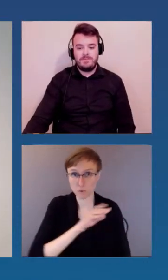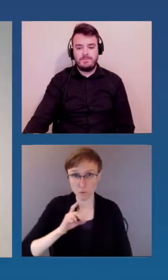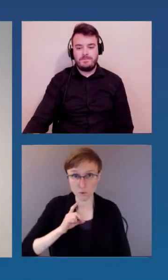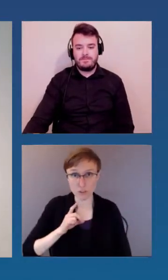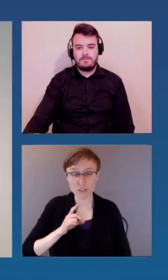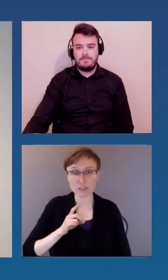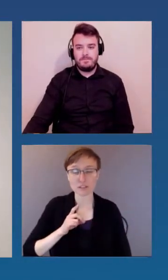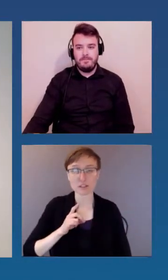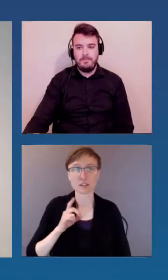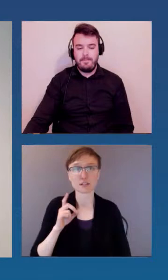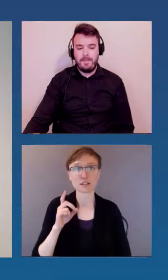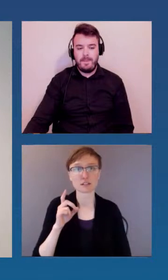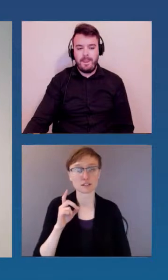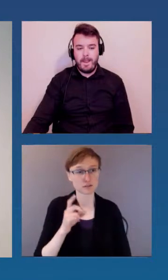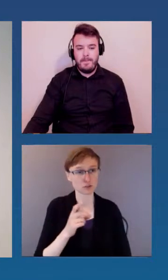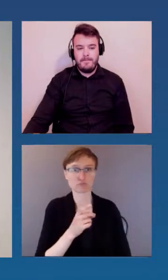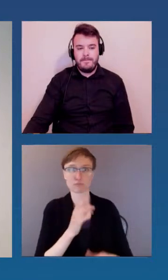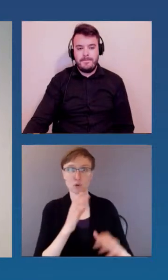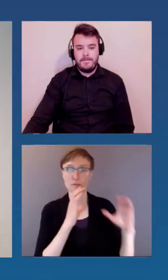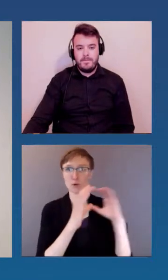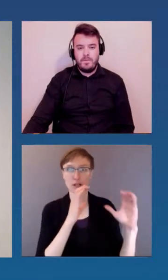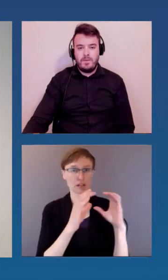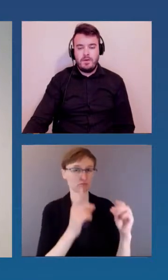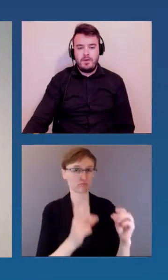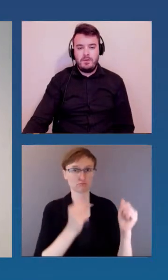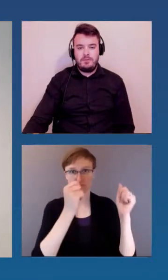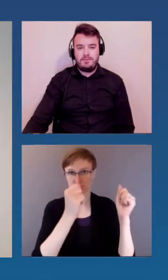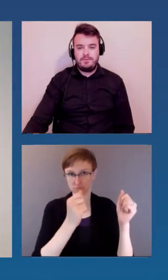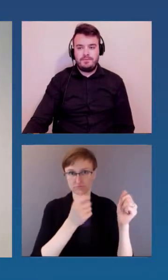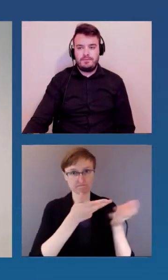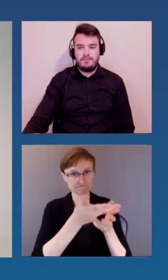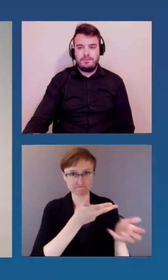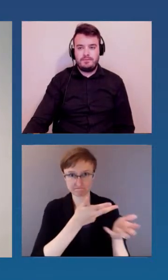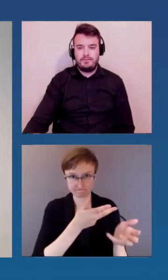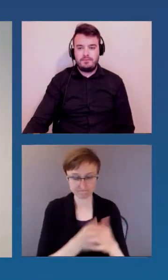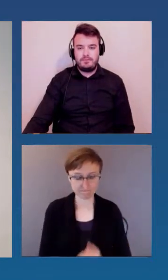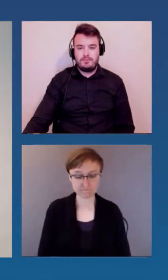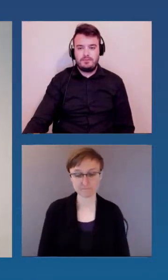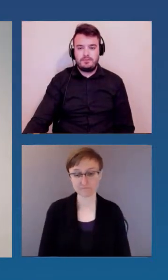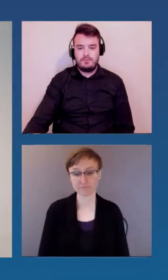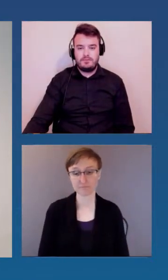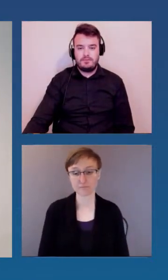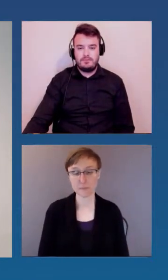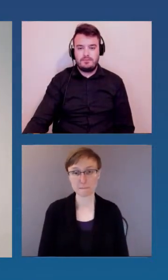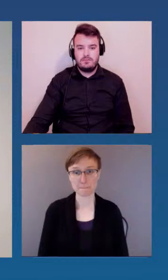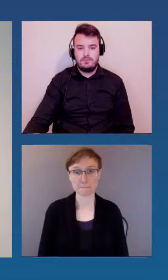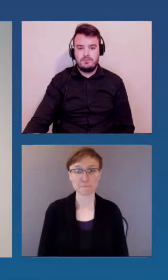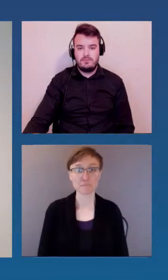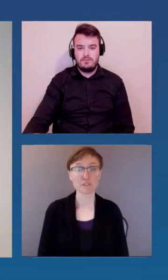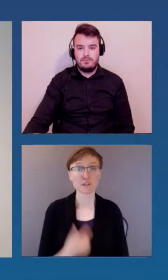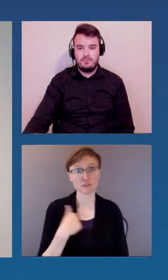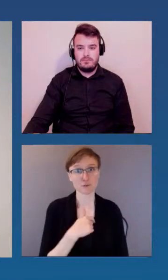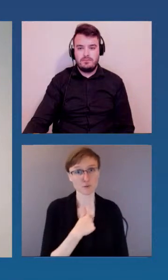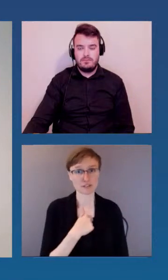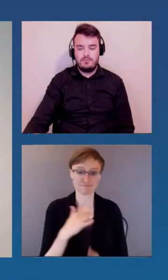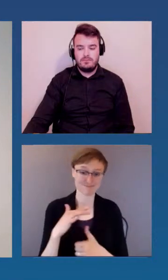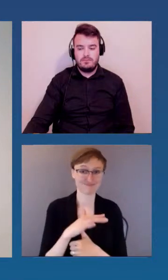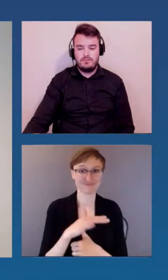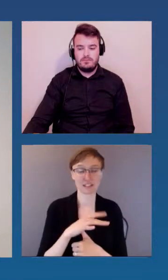being introduced. We've learned from the experience of